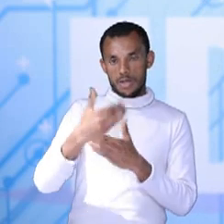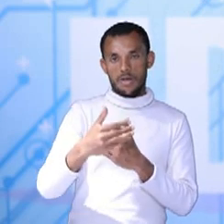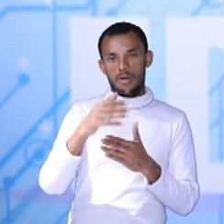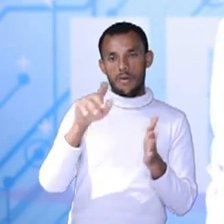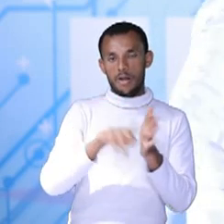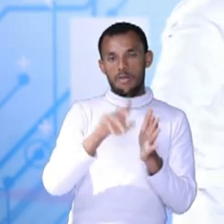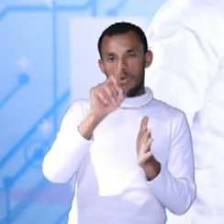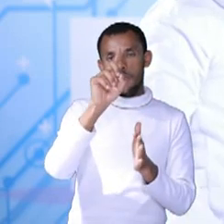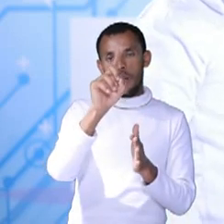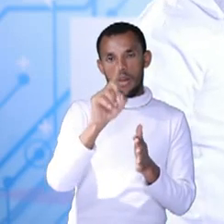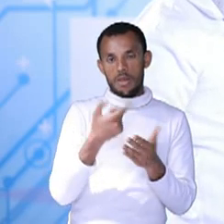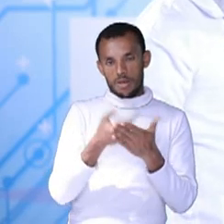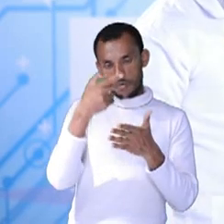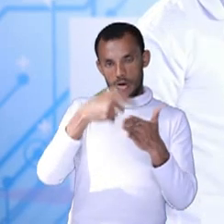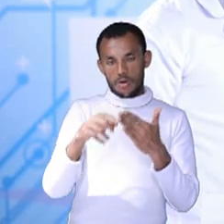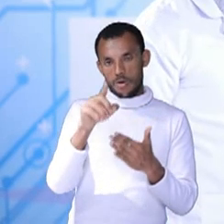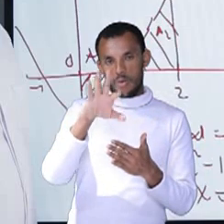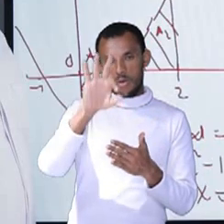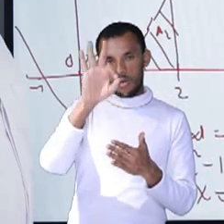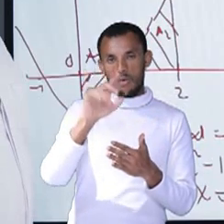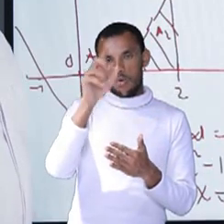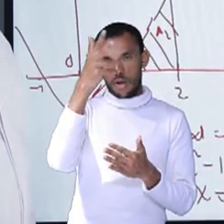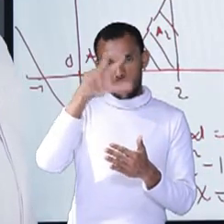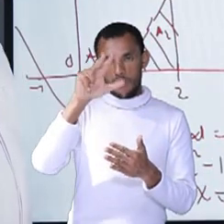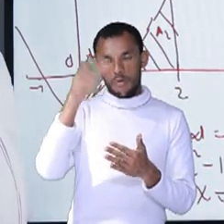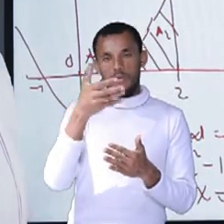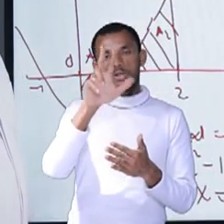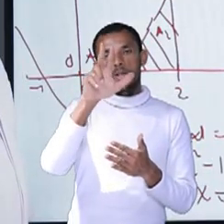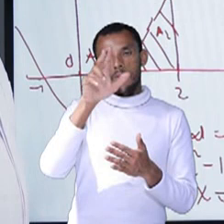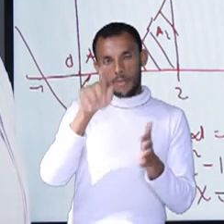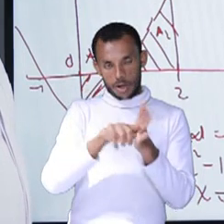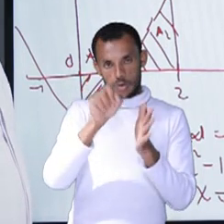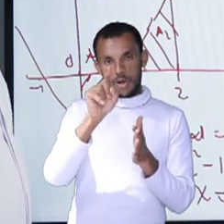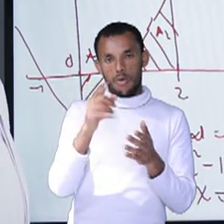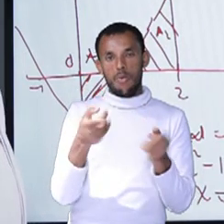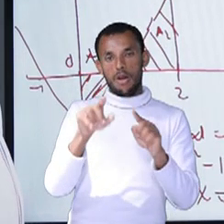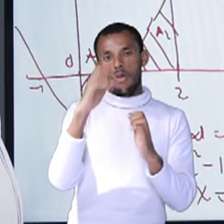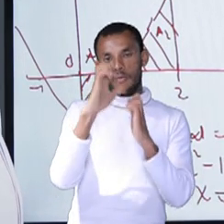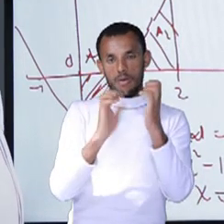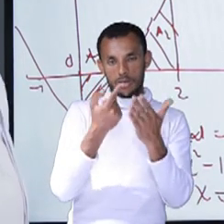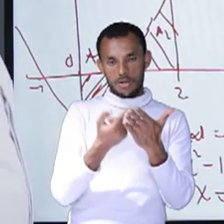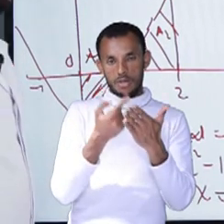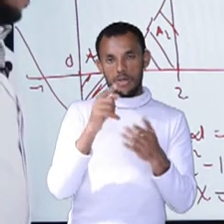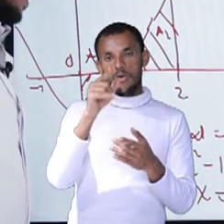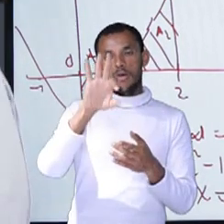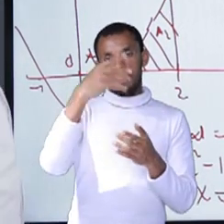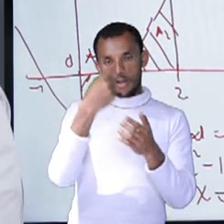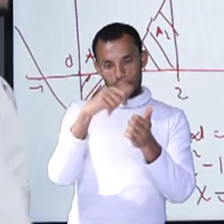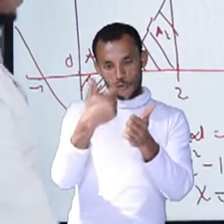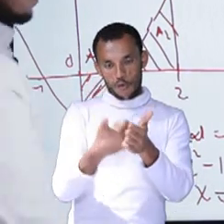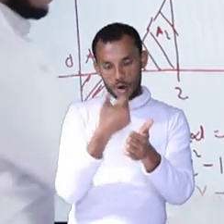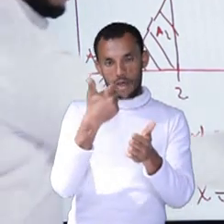minus put 1 on this value, so you'll have 1 cubed over 3 minus 1. So when you evaluate this, you'll have the